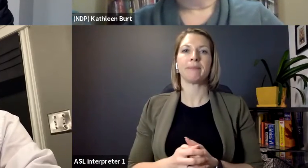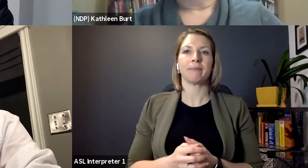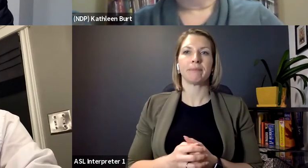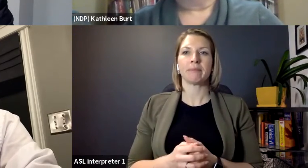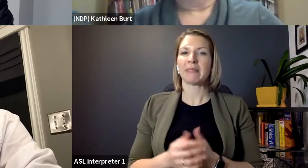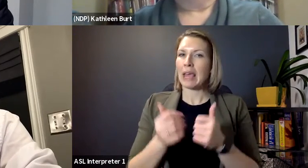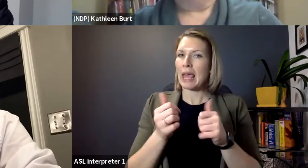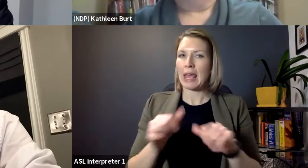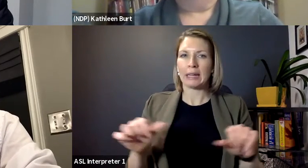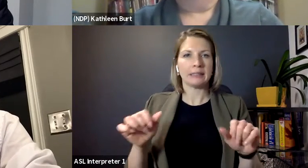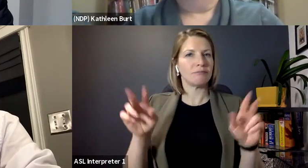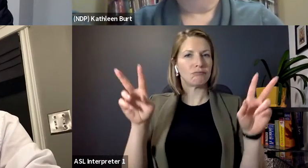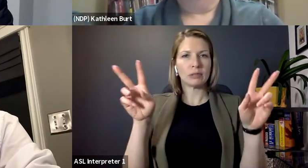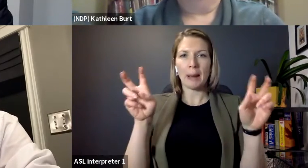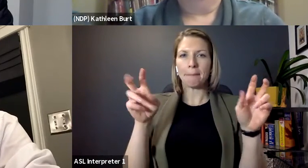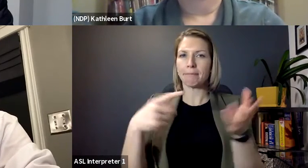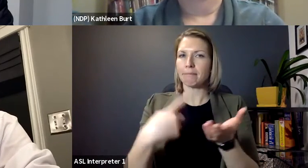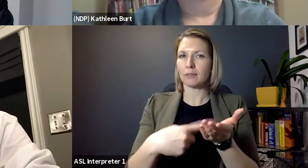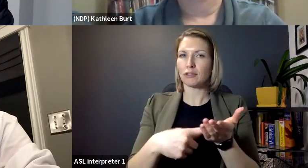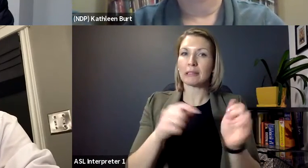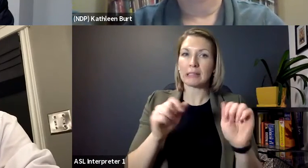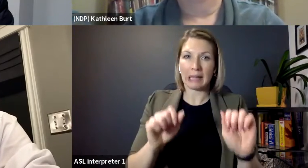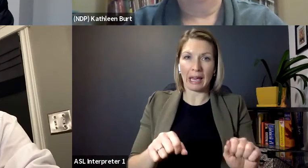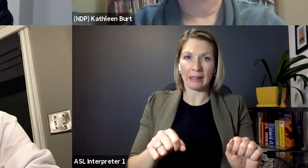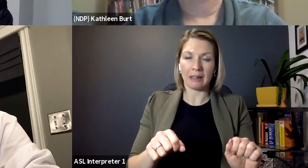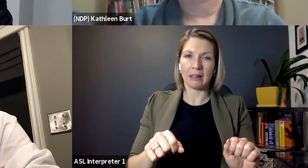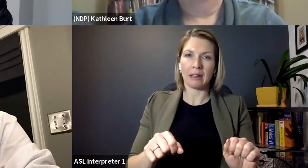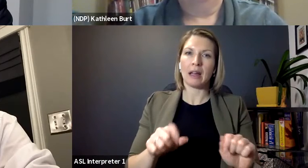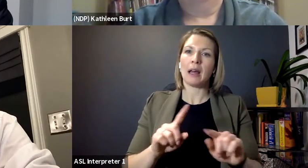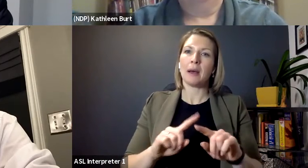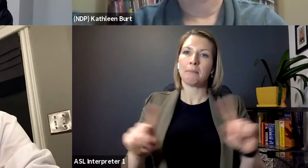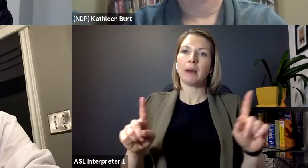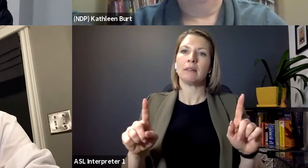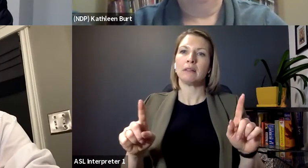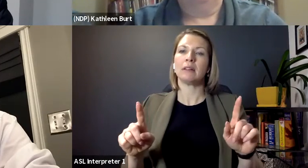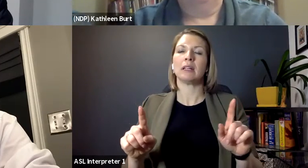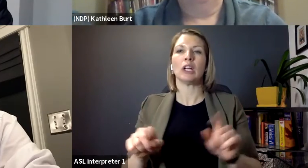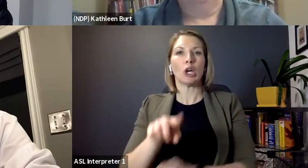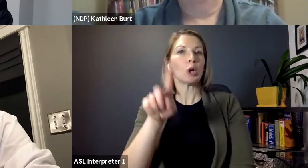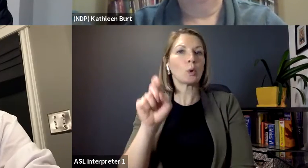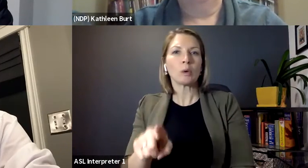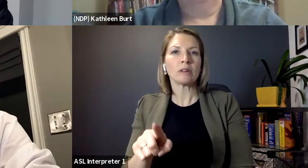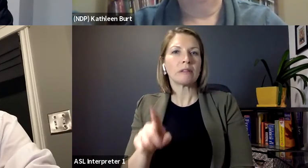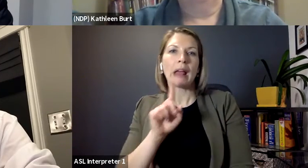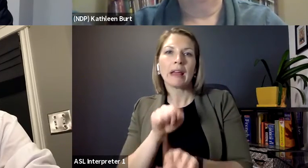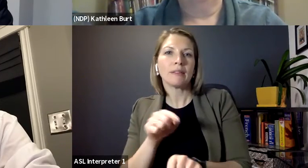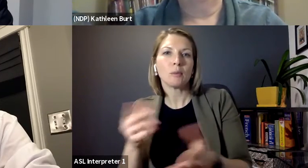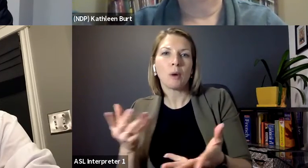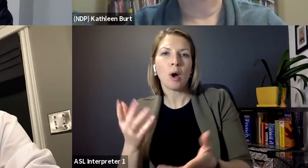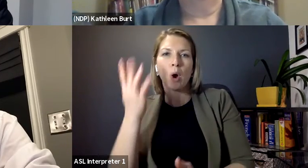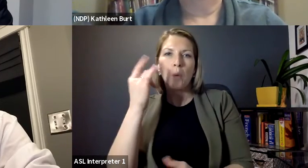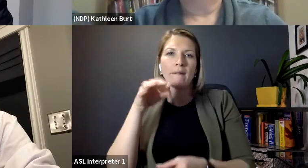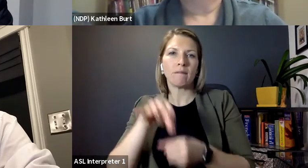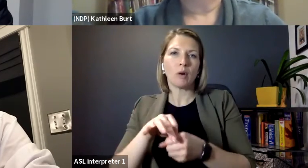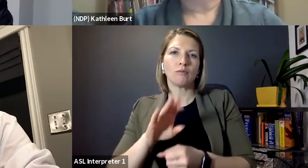on any topic you like, but you should try to provide the answer to the question, why should I vote for you and your party? We will